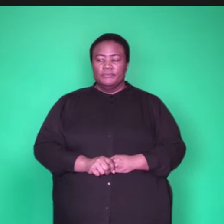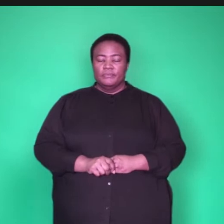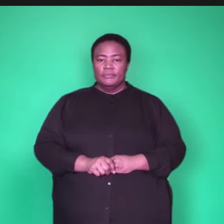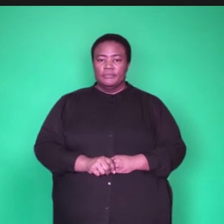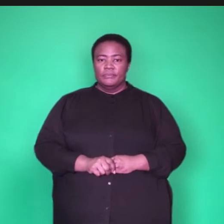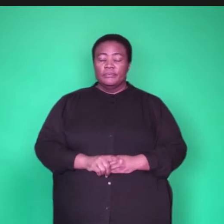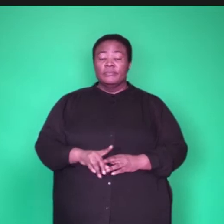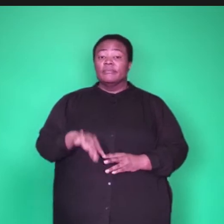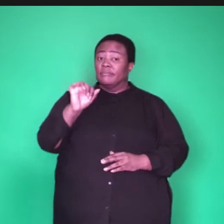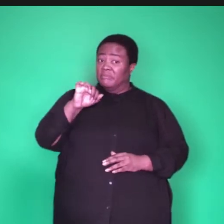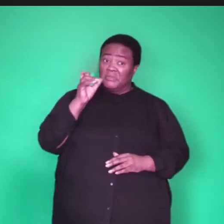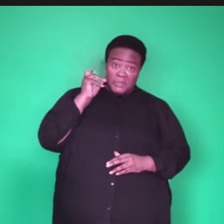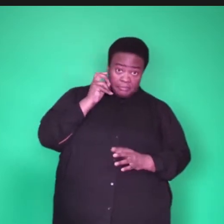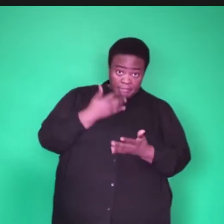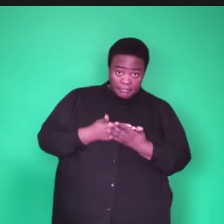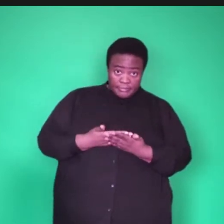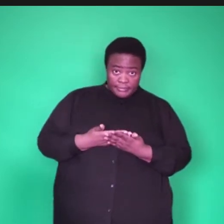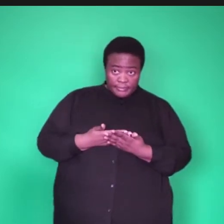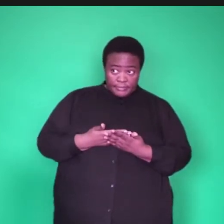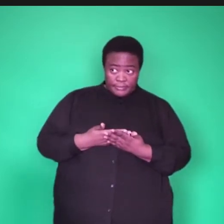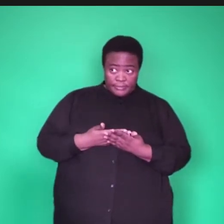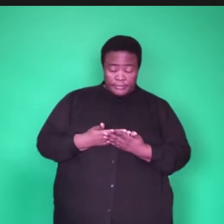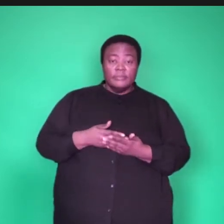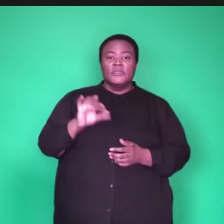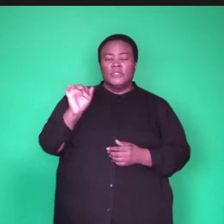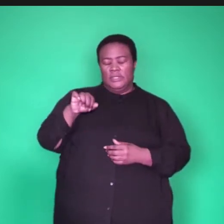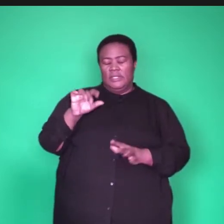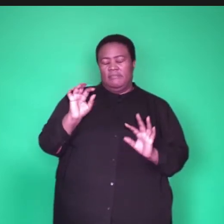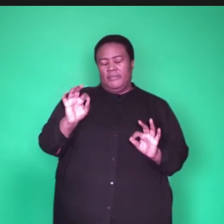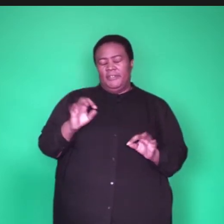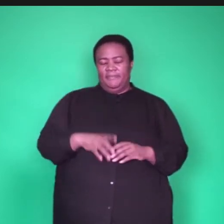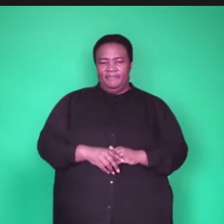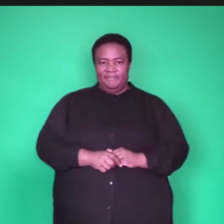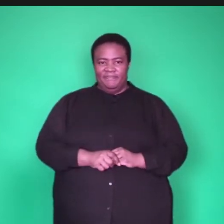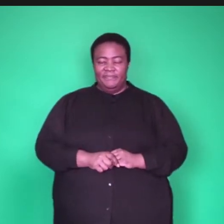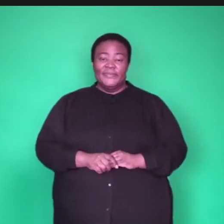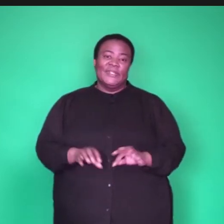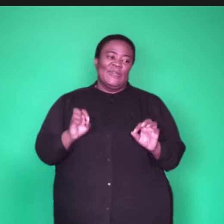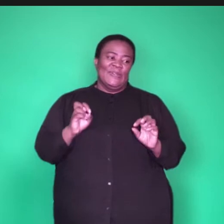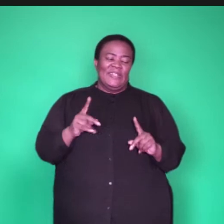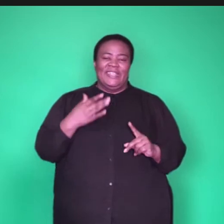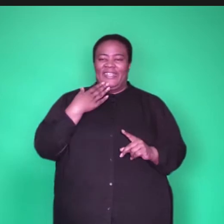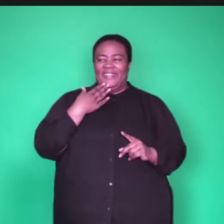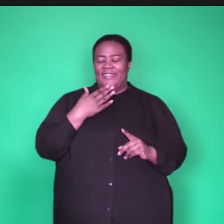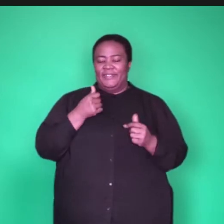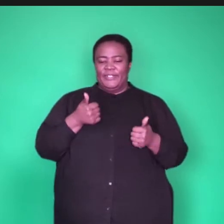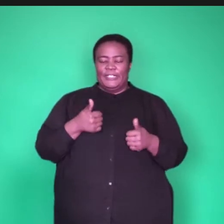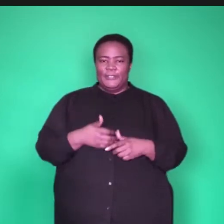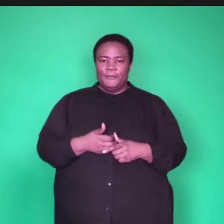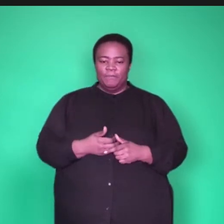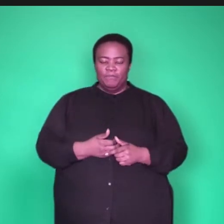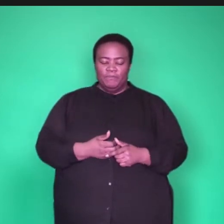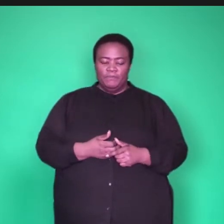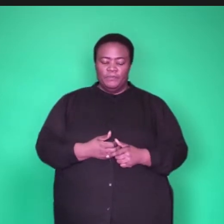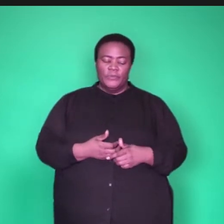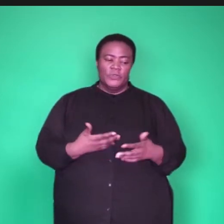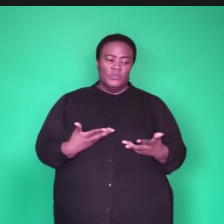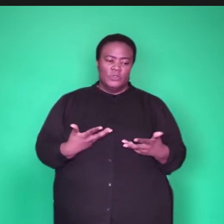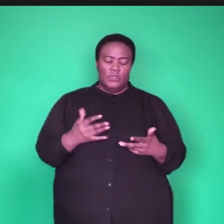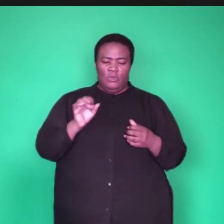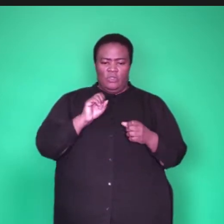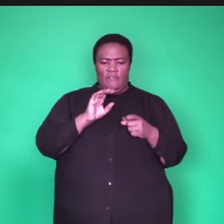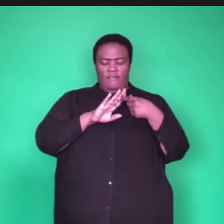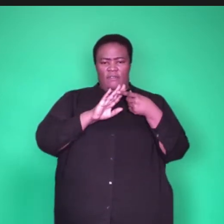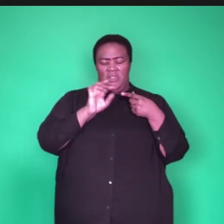Yes, can you hear me? Perfectly. All right, okay, good. So the first